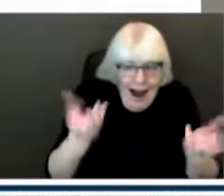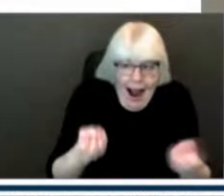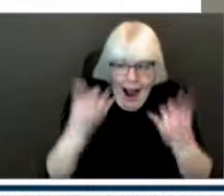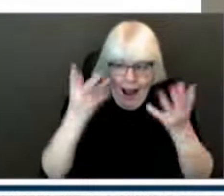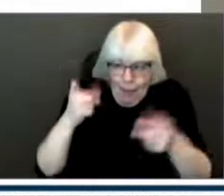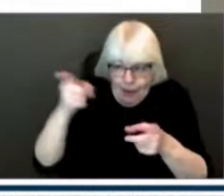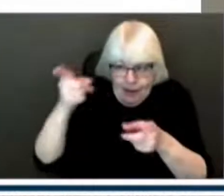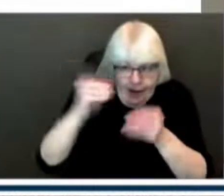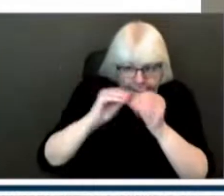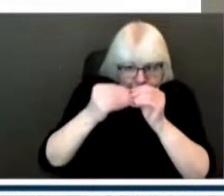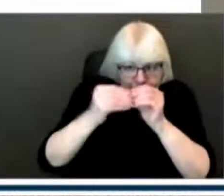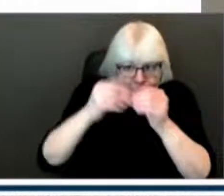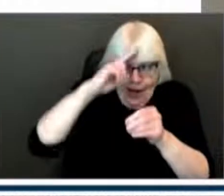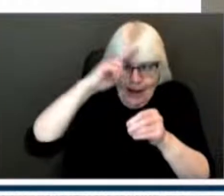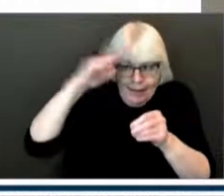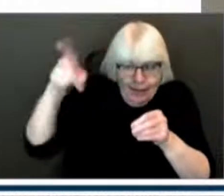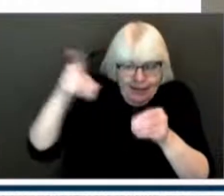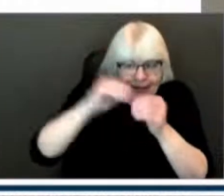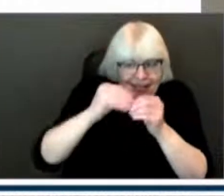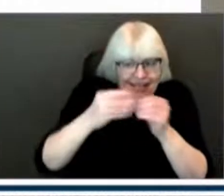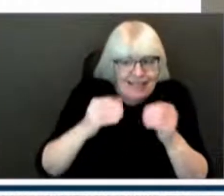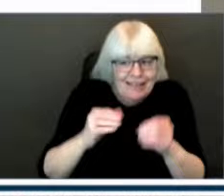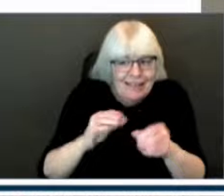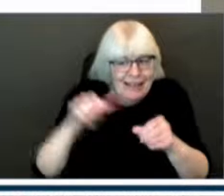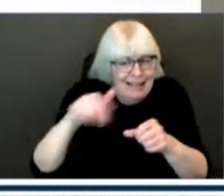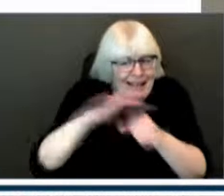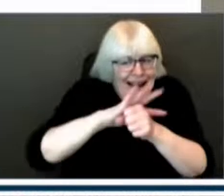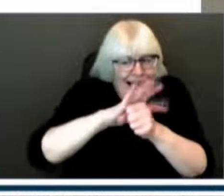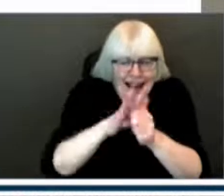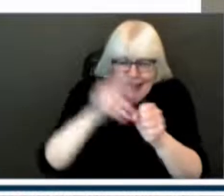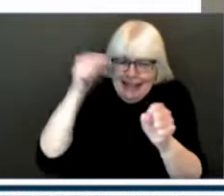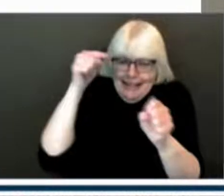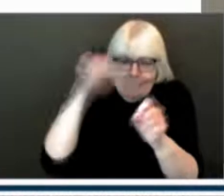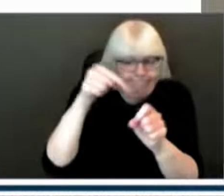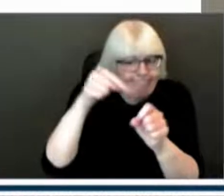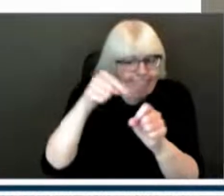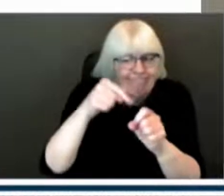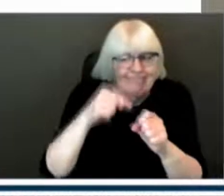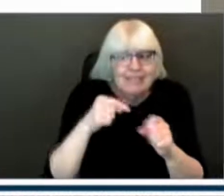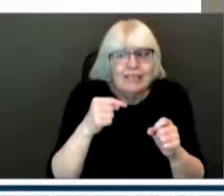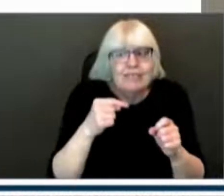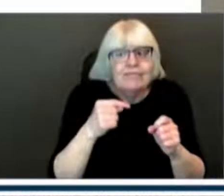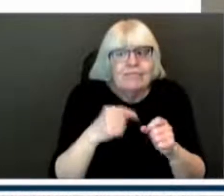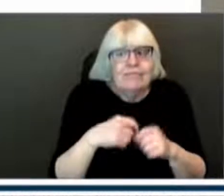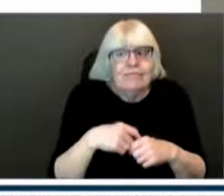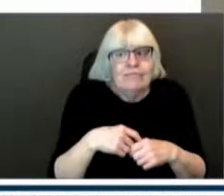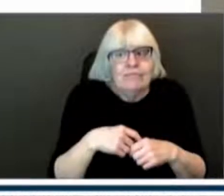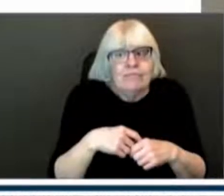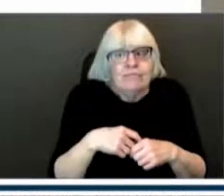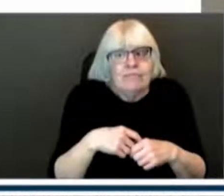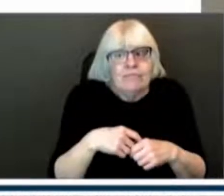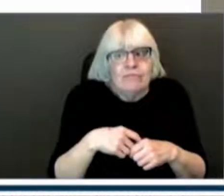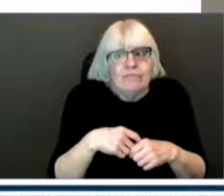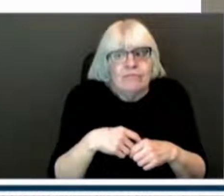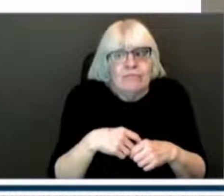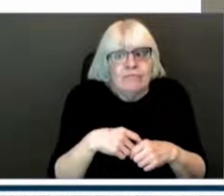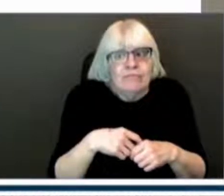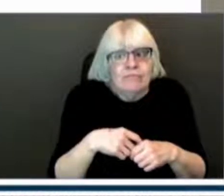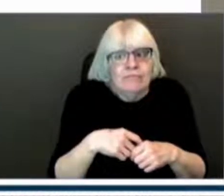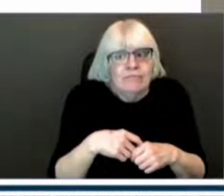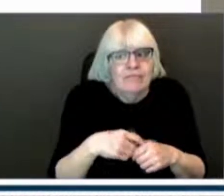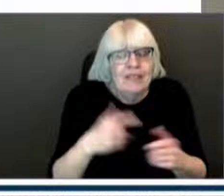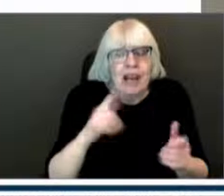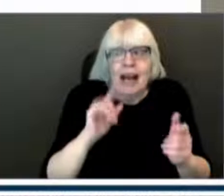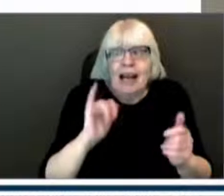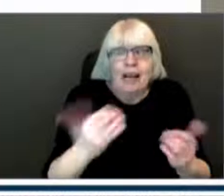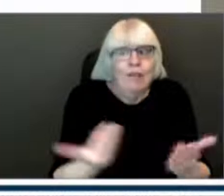fundamental principle in epidemiology is the difference between an incident, and those are the new things that are happening, versus the prevalence, which is